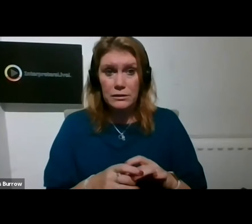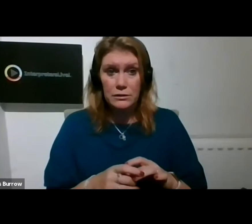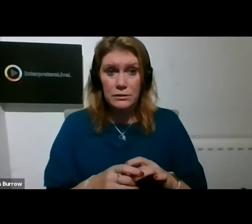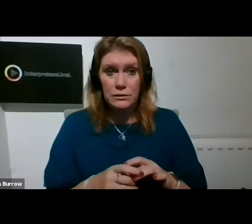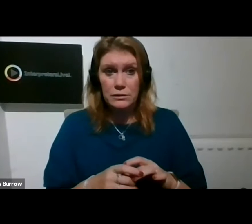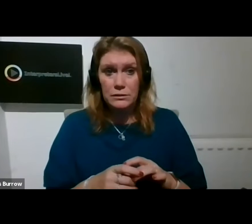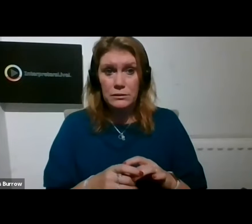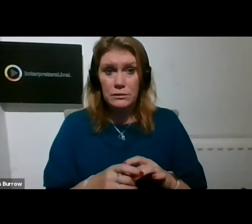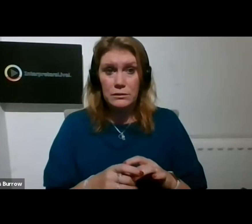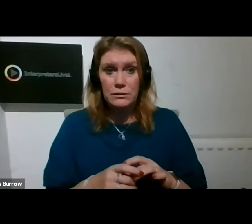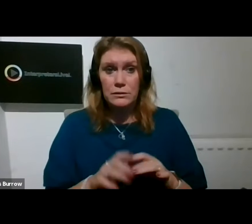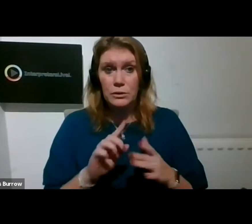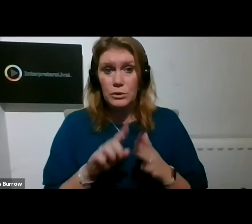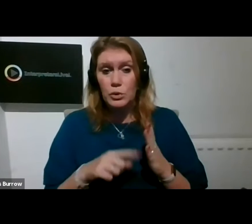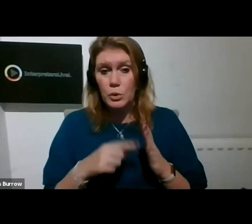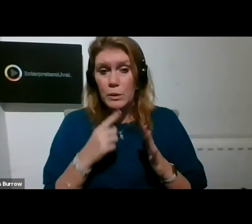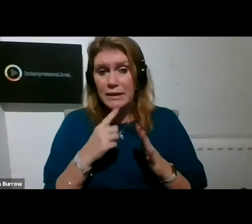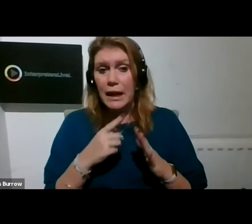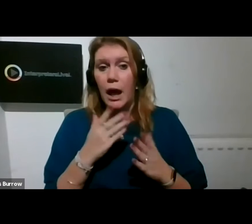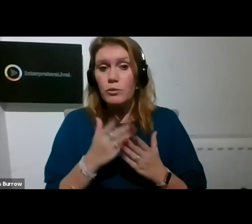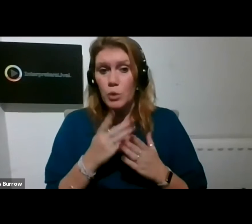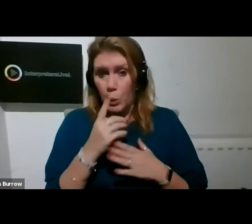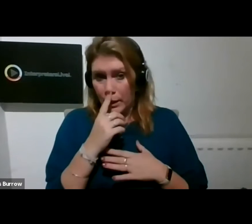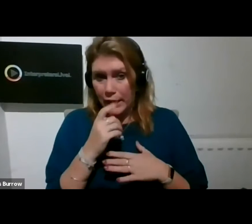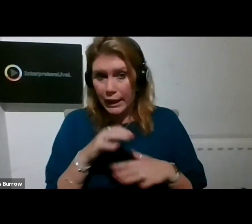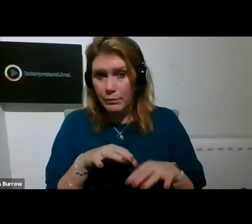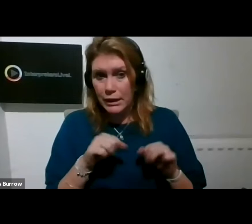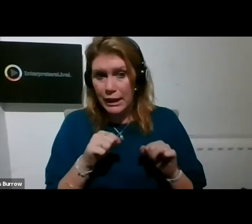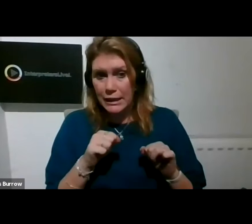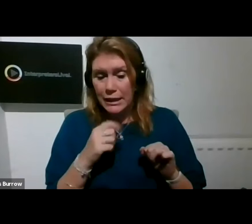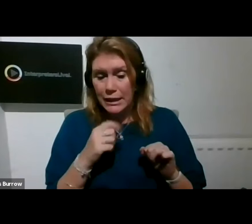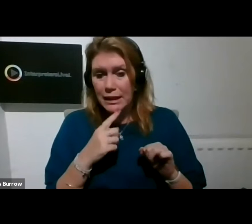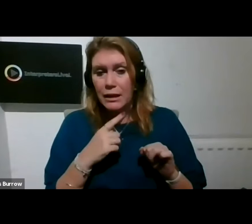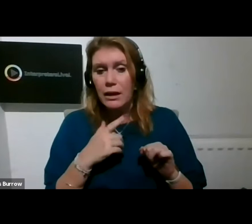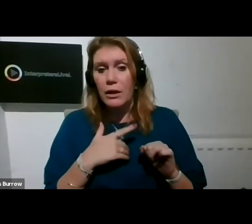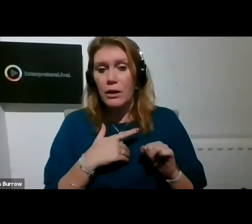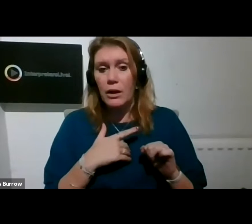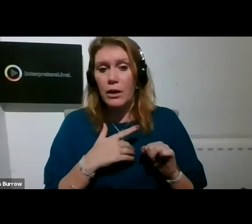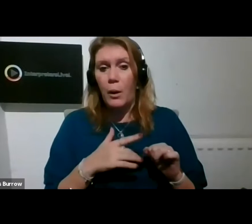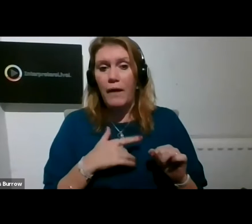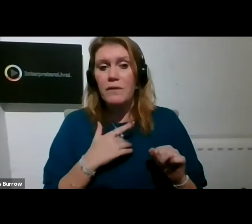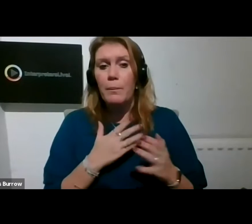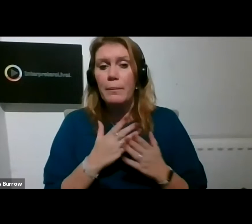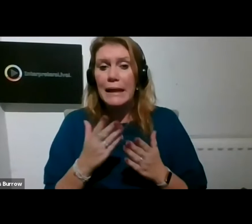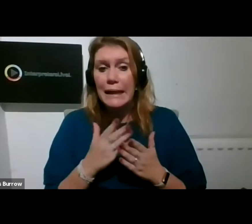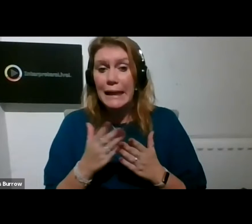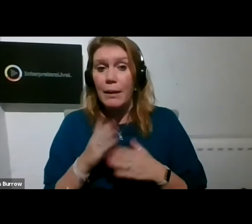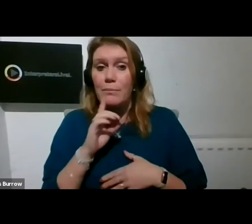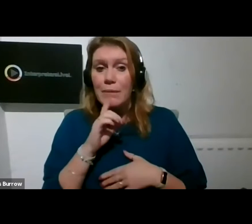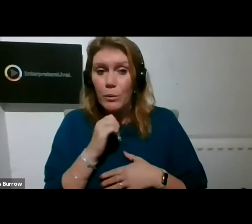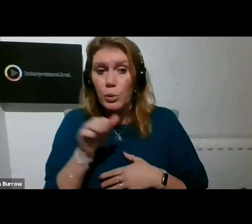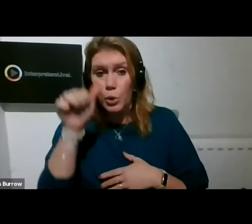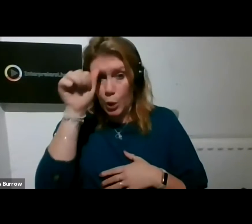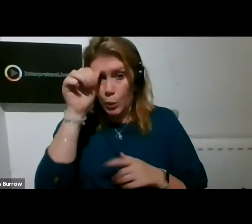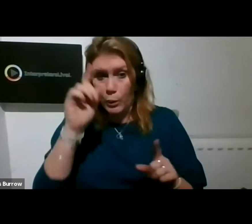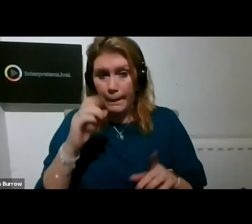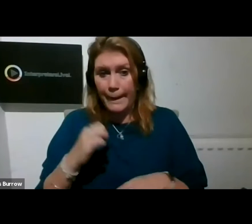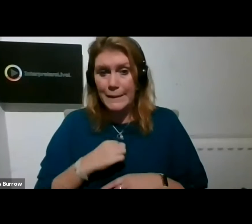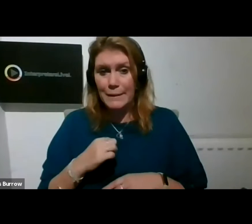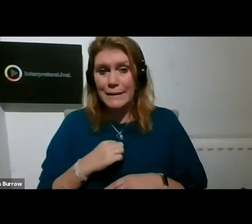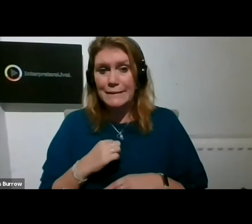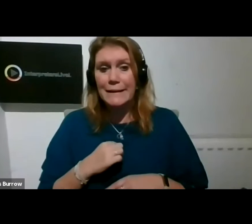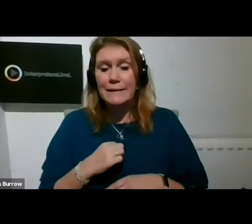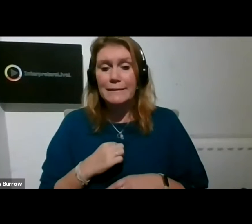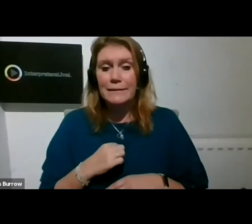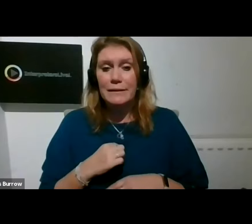No, I'm sure we can begin because, yeah, I think we've been very clear that people know what they're expecting. And if it's